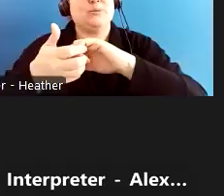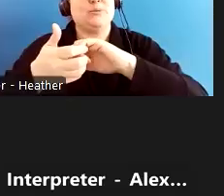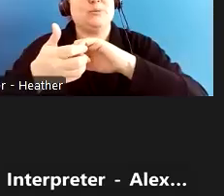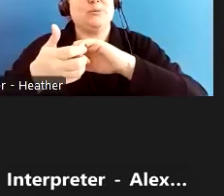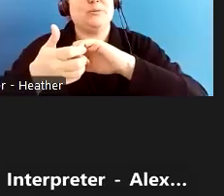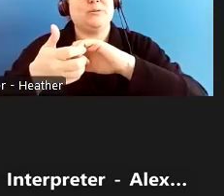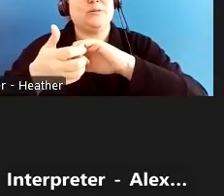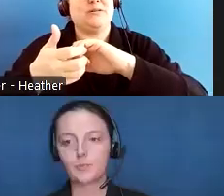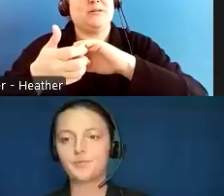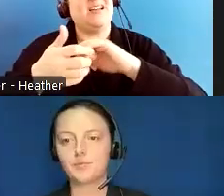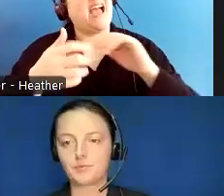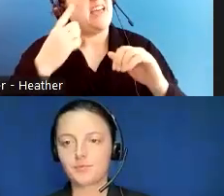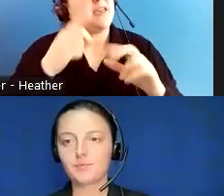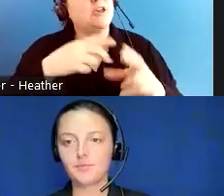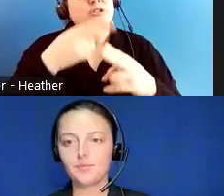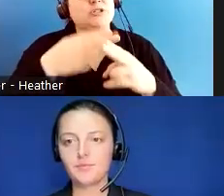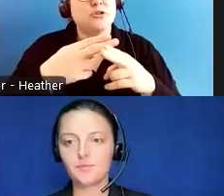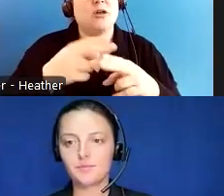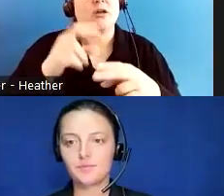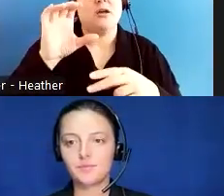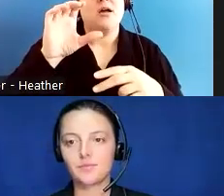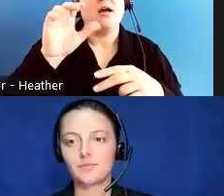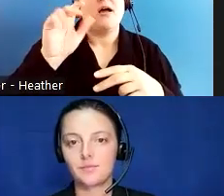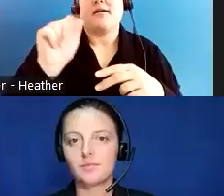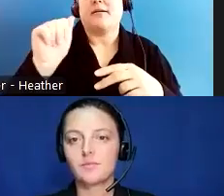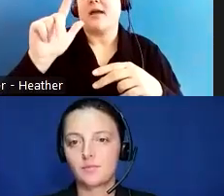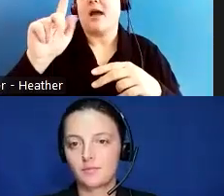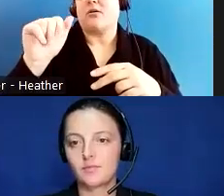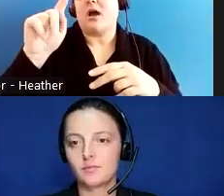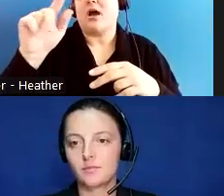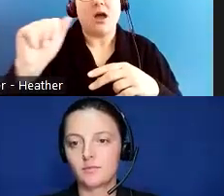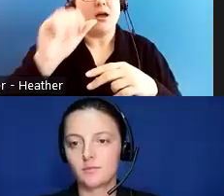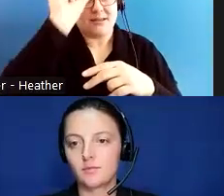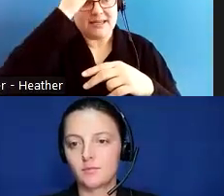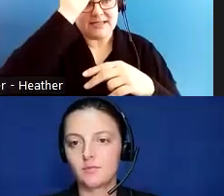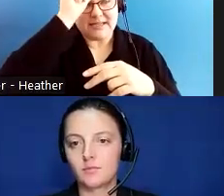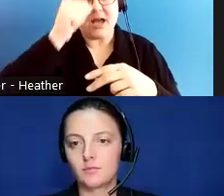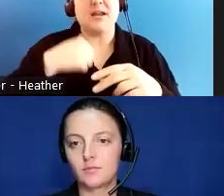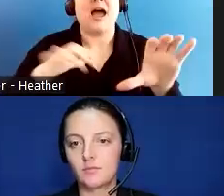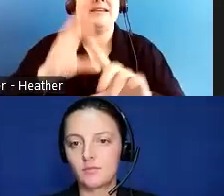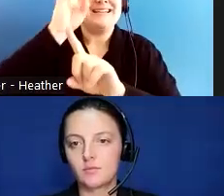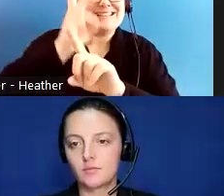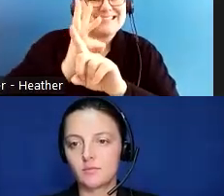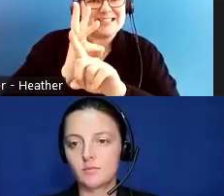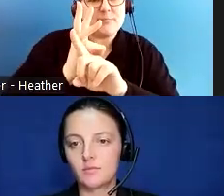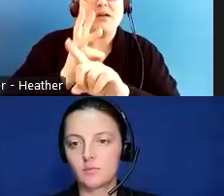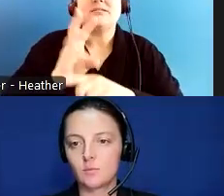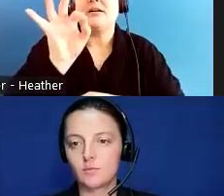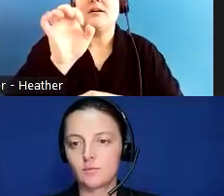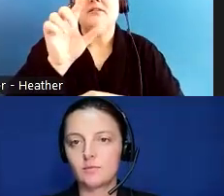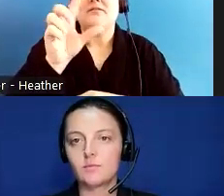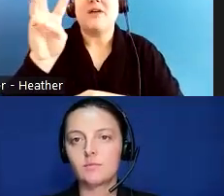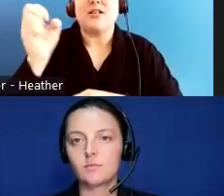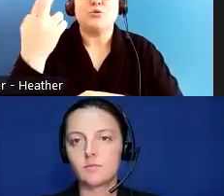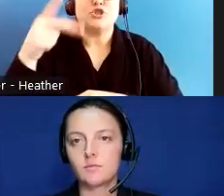this was actually Kolkata, India. So I did a 6-month, what was called a street medicine fellowship, although not a fellowship in the medical sense, but